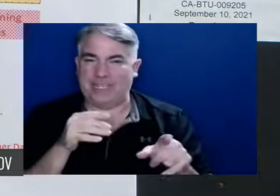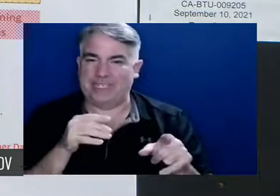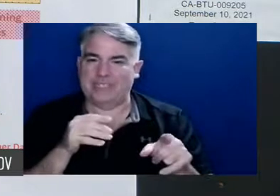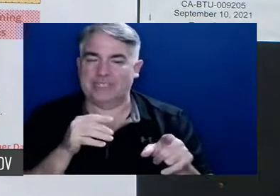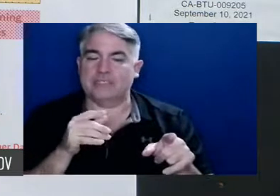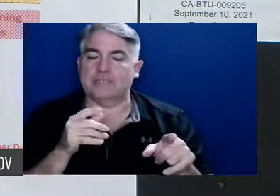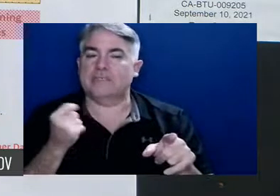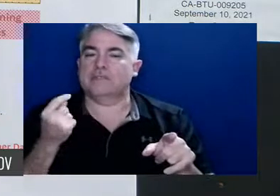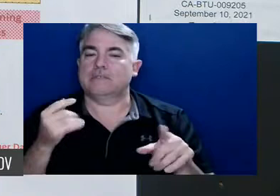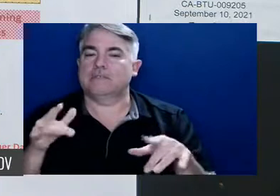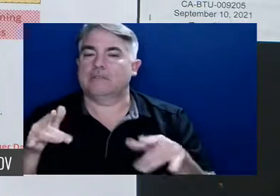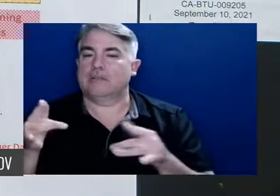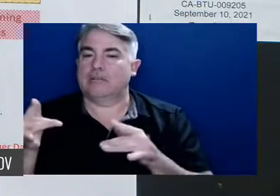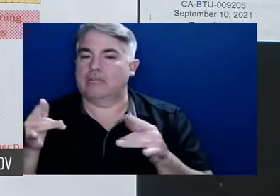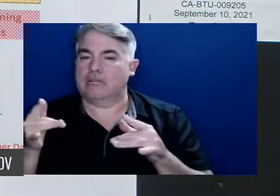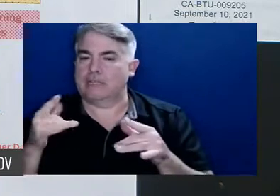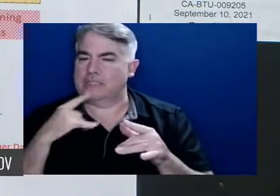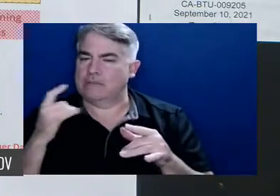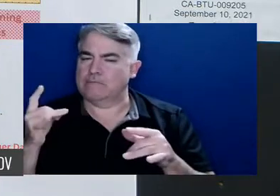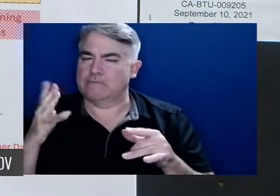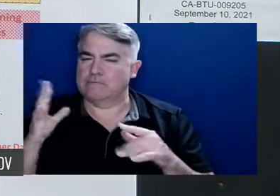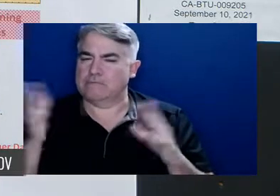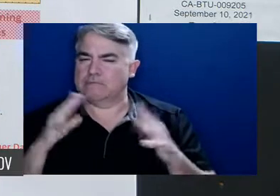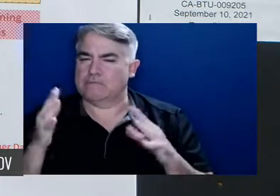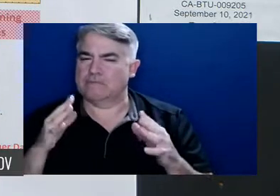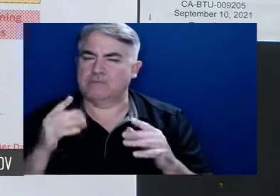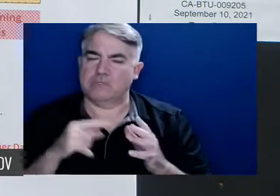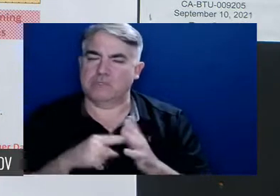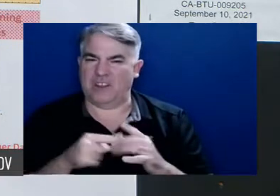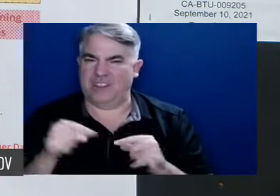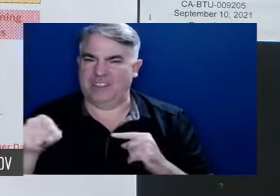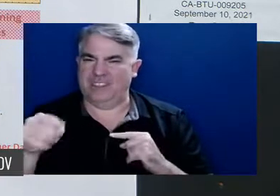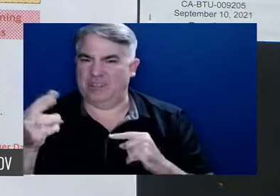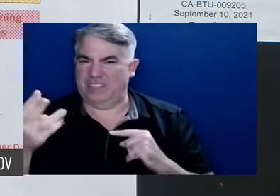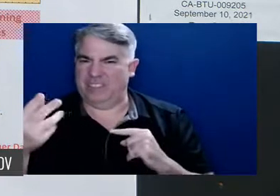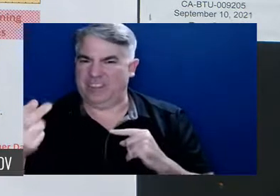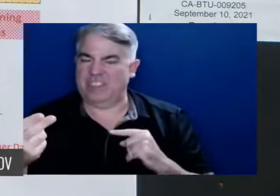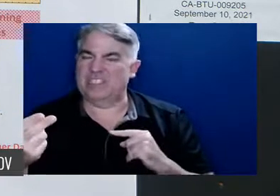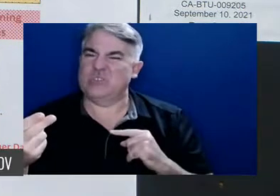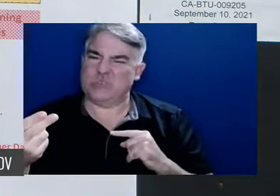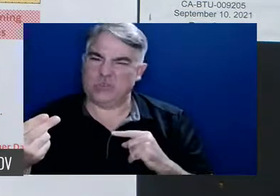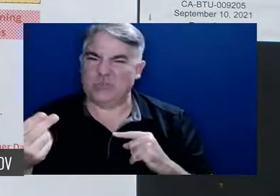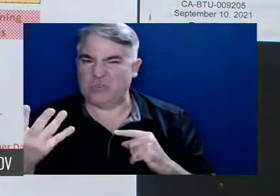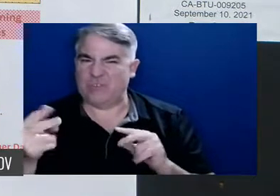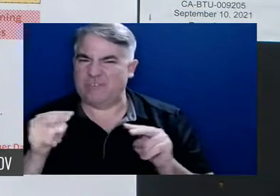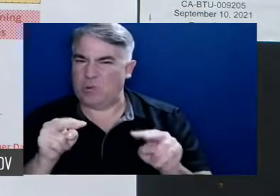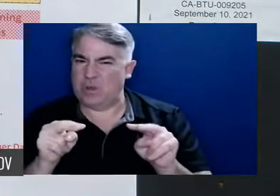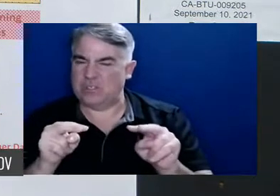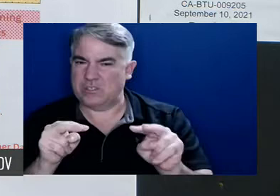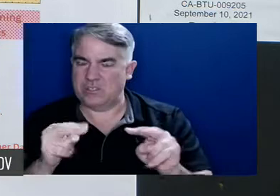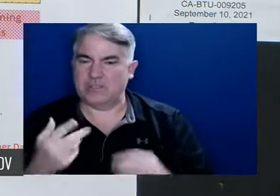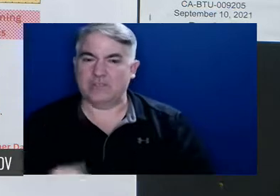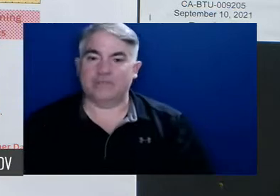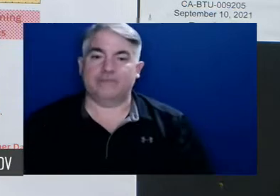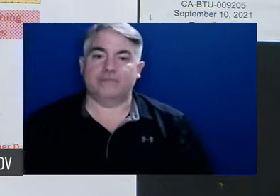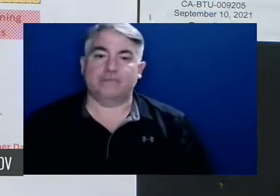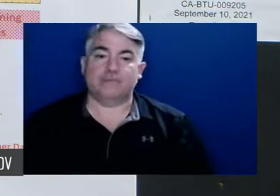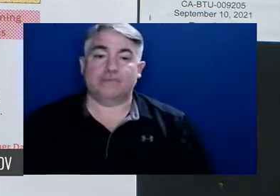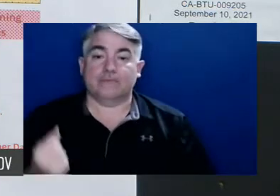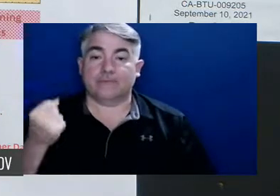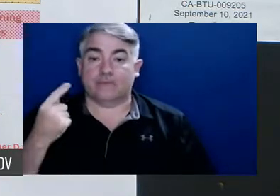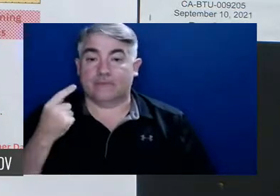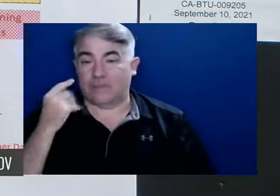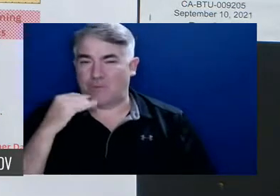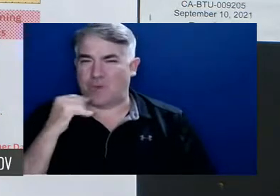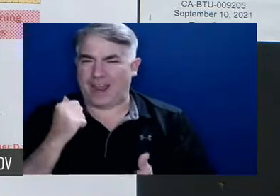Thursday. So that is helpful. What would really help is if we have more of these storms like we had last night. But as you can see,